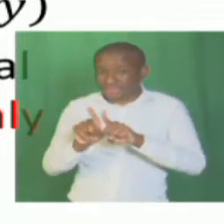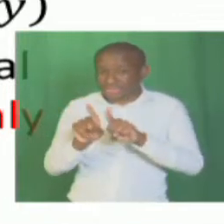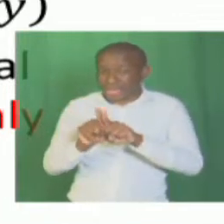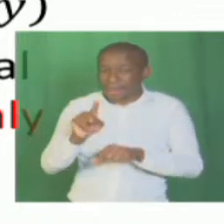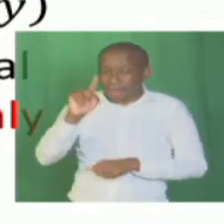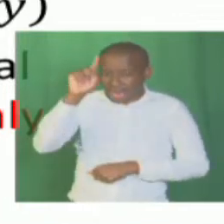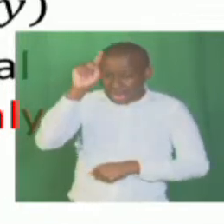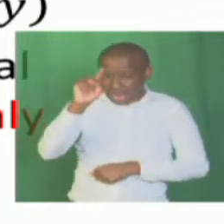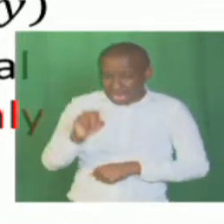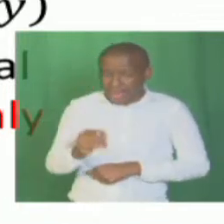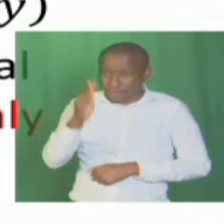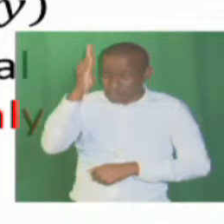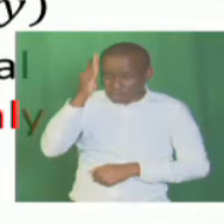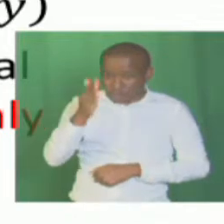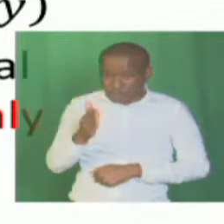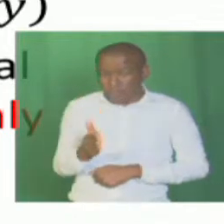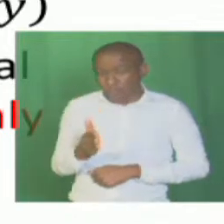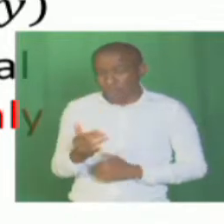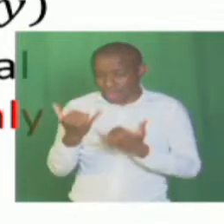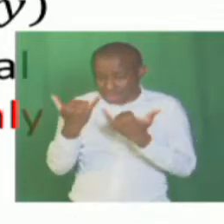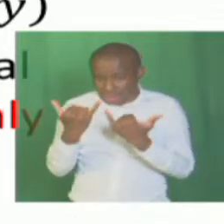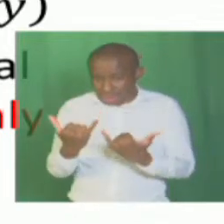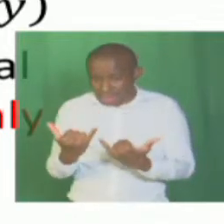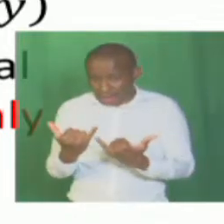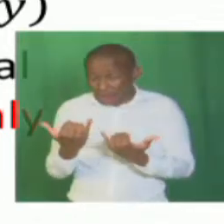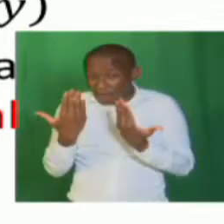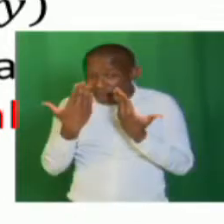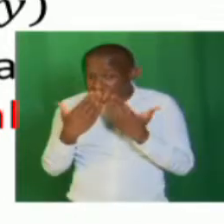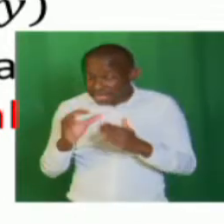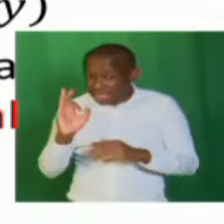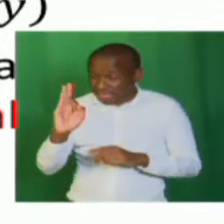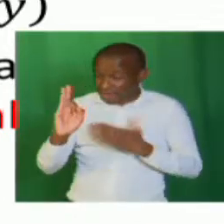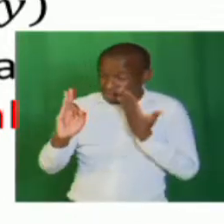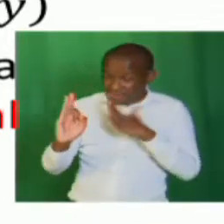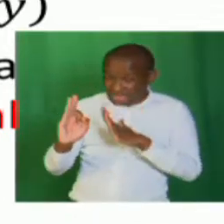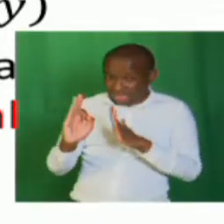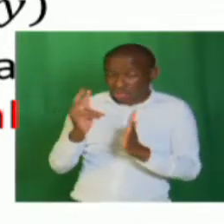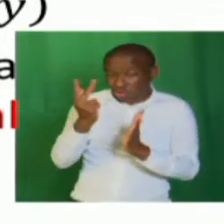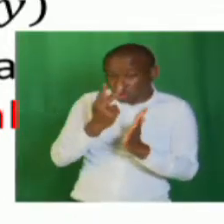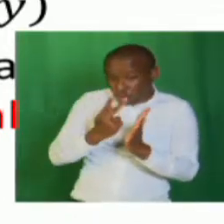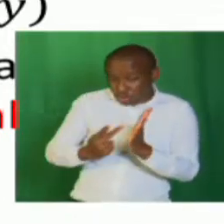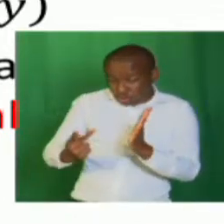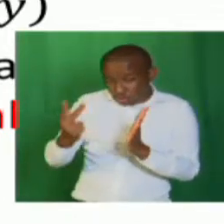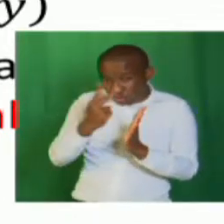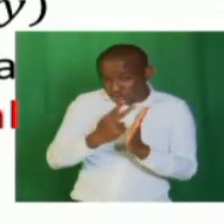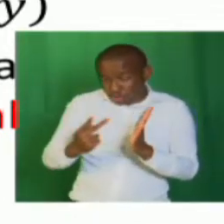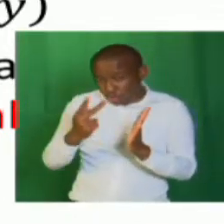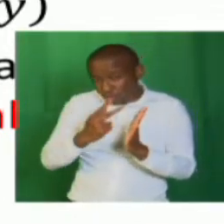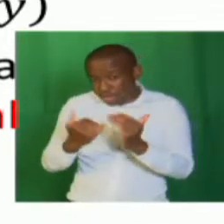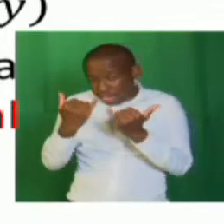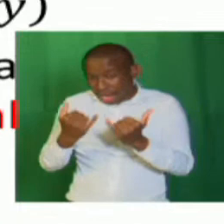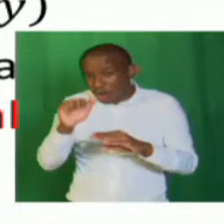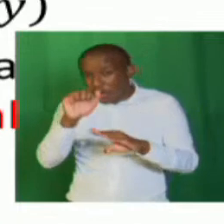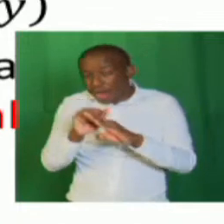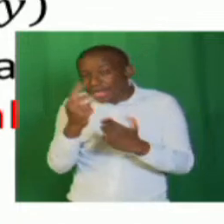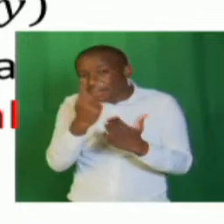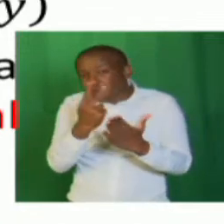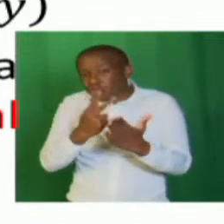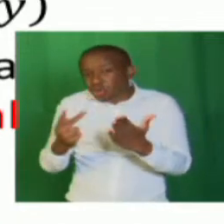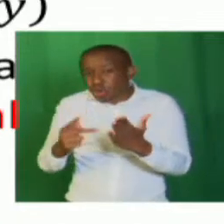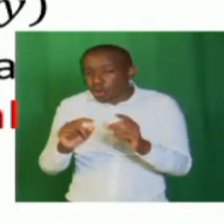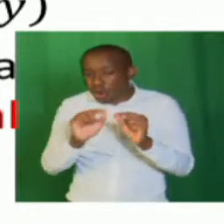test. So in the function, once you have drawn your function, you can draw vertical lines, and